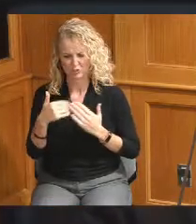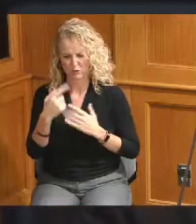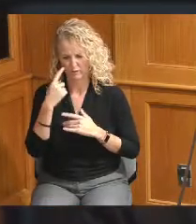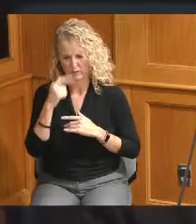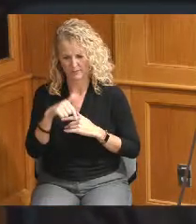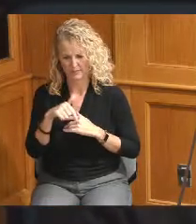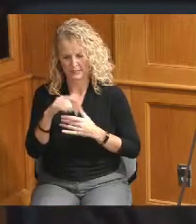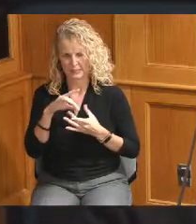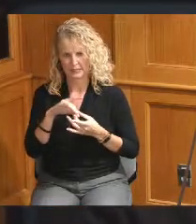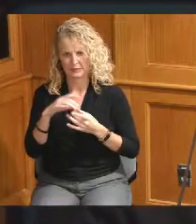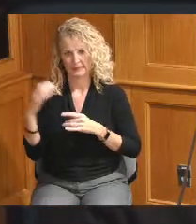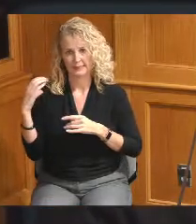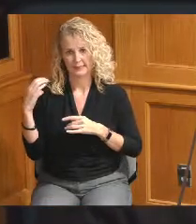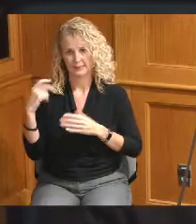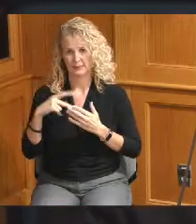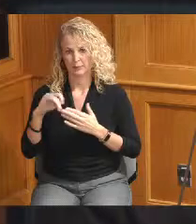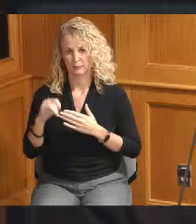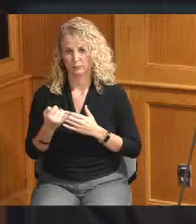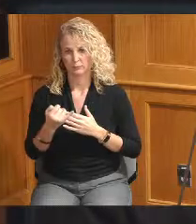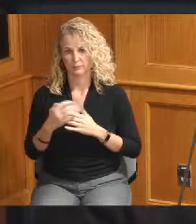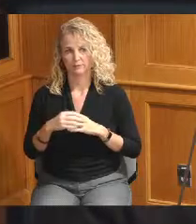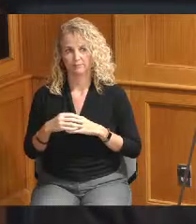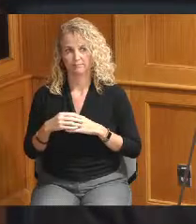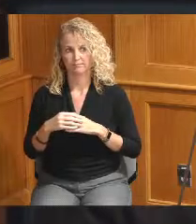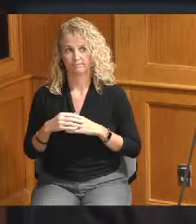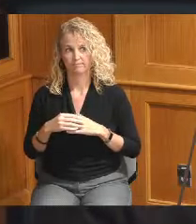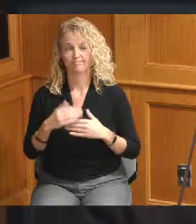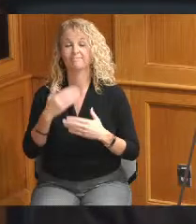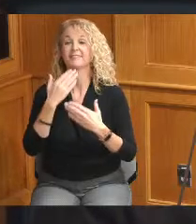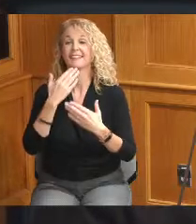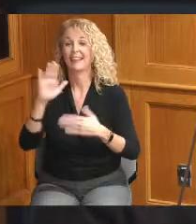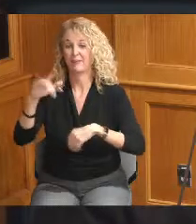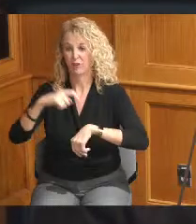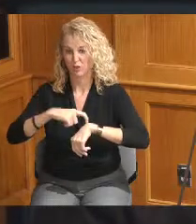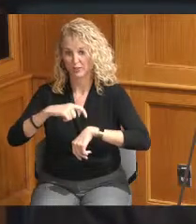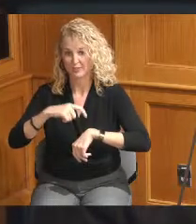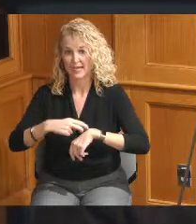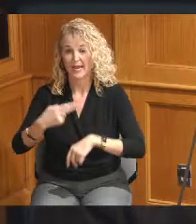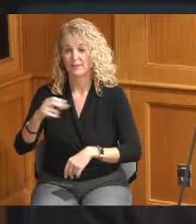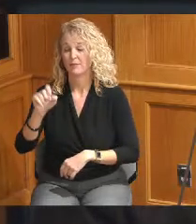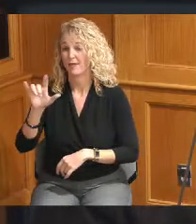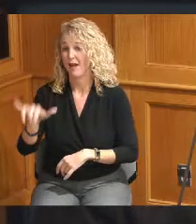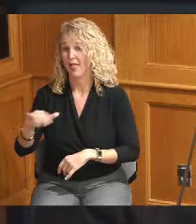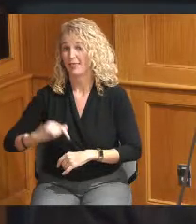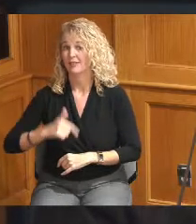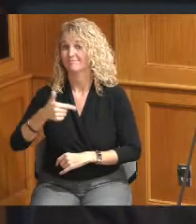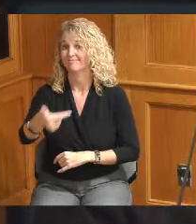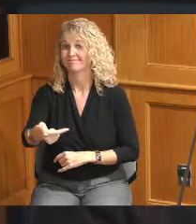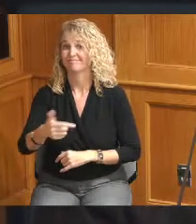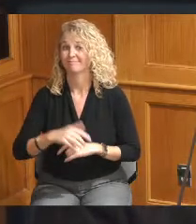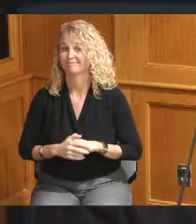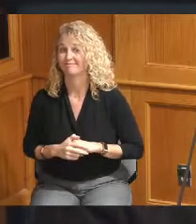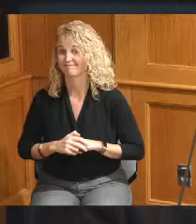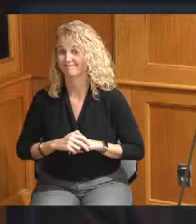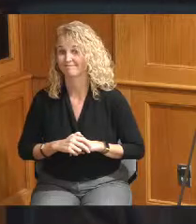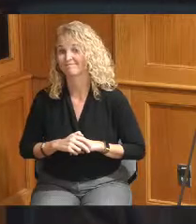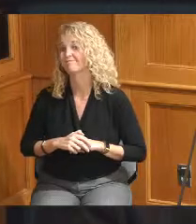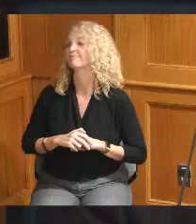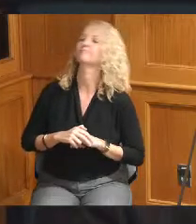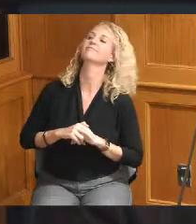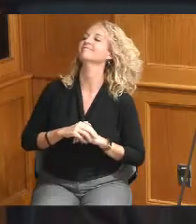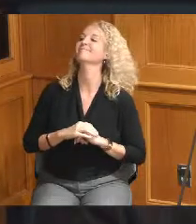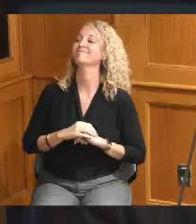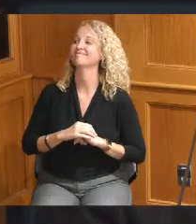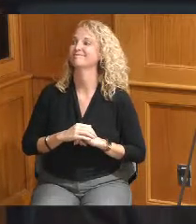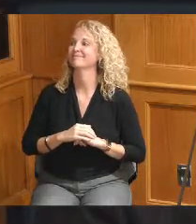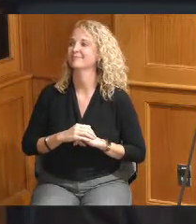had related to the CAP budget. So thank you for your You're welcome. presentation. Holly, we're going to ask you to finish up here.